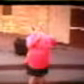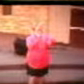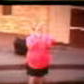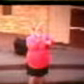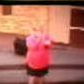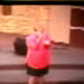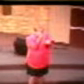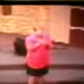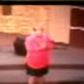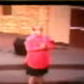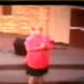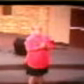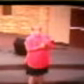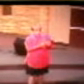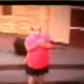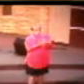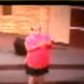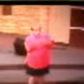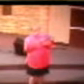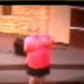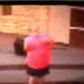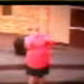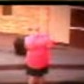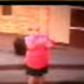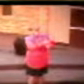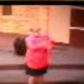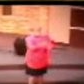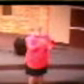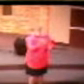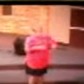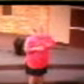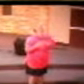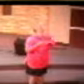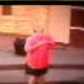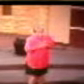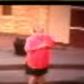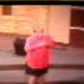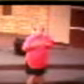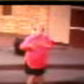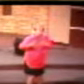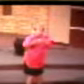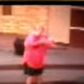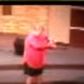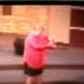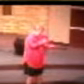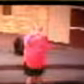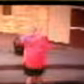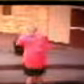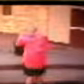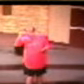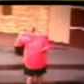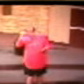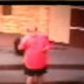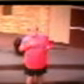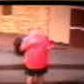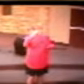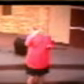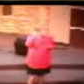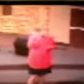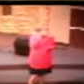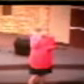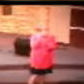Mostly a commuter church, believe it or not. Most people would drive out from Abilene because, I don't know if you know Buffalo Gap,